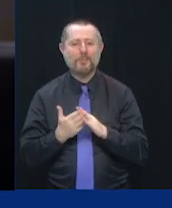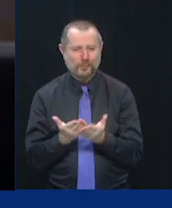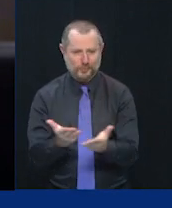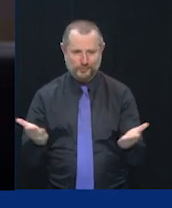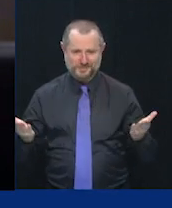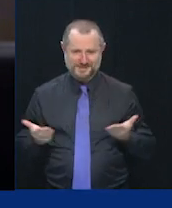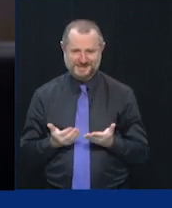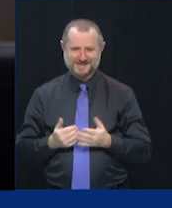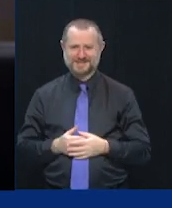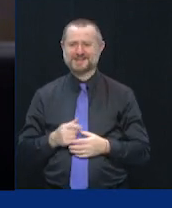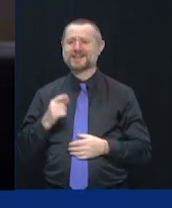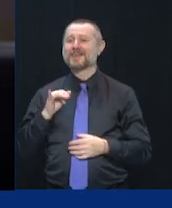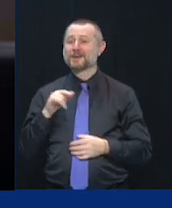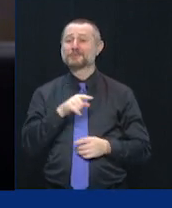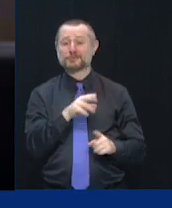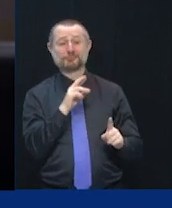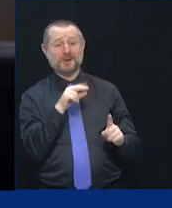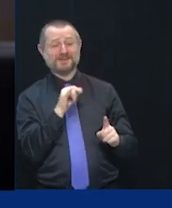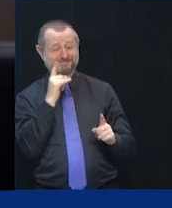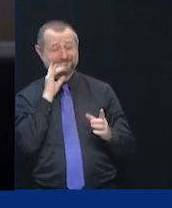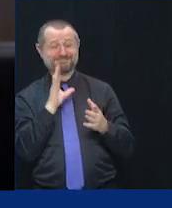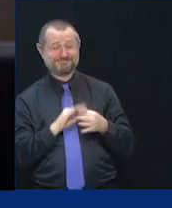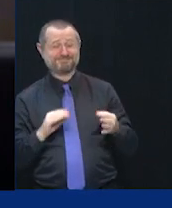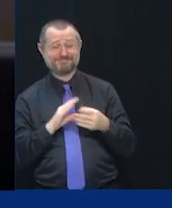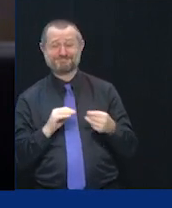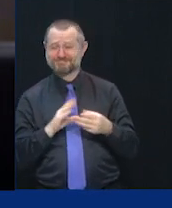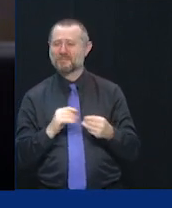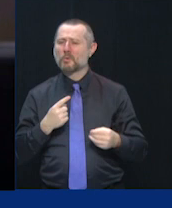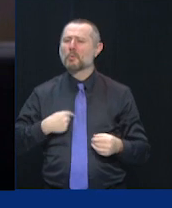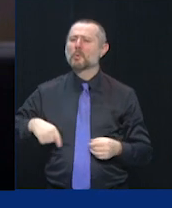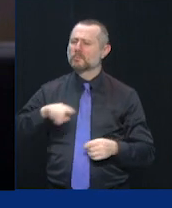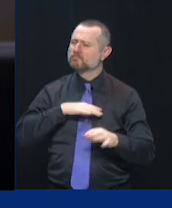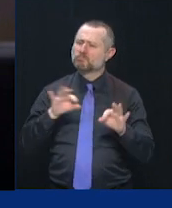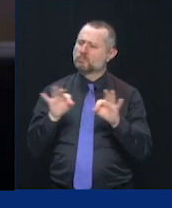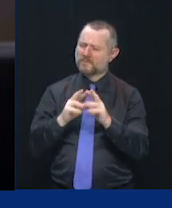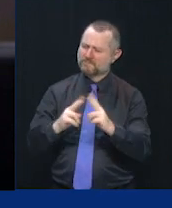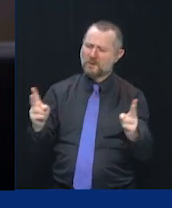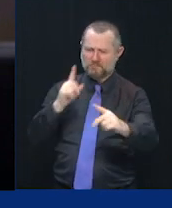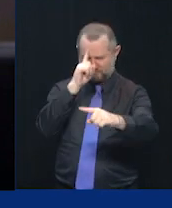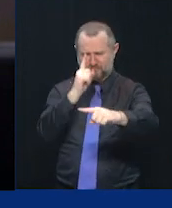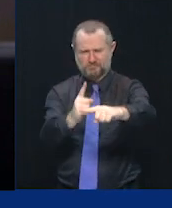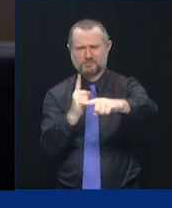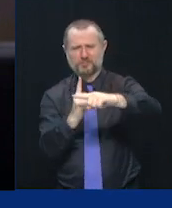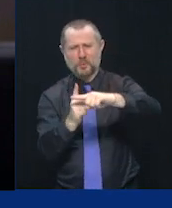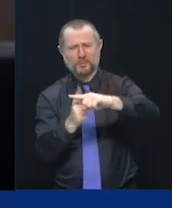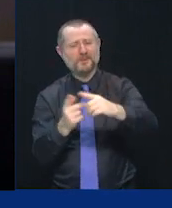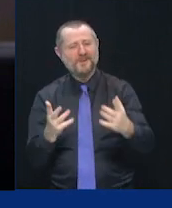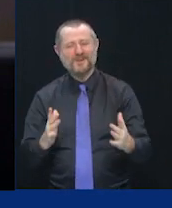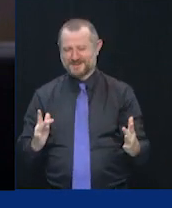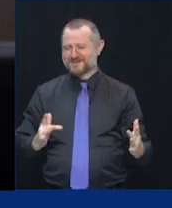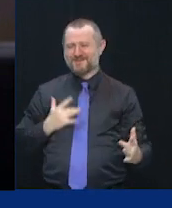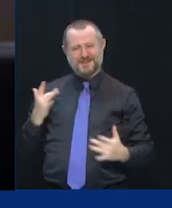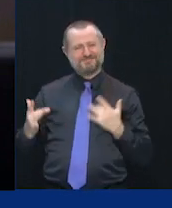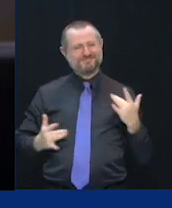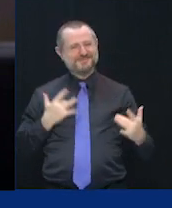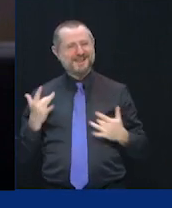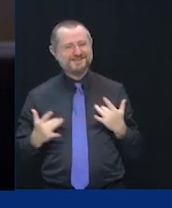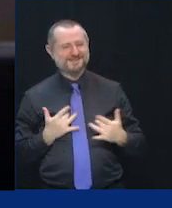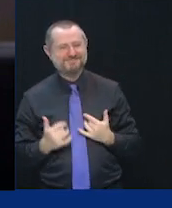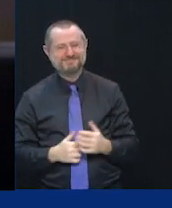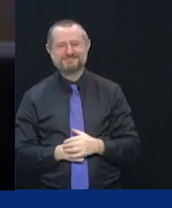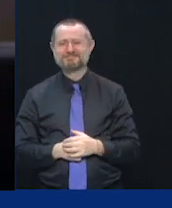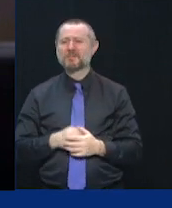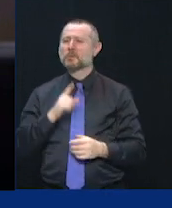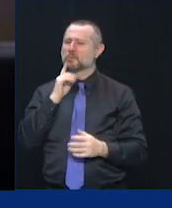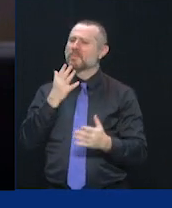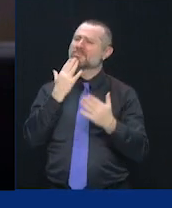Randy said, this is a day of hope. And it's really exciting to be here and to be a small part of this. So